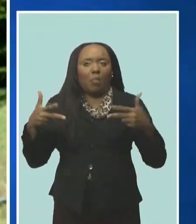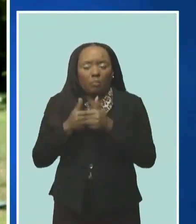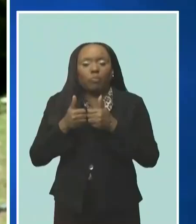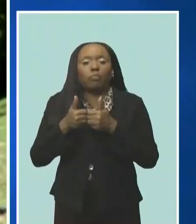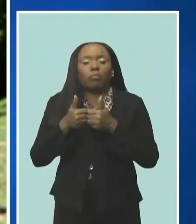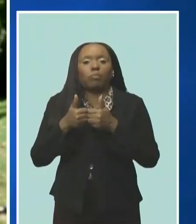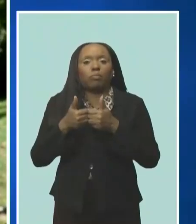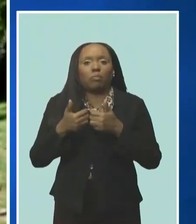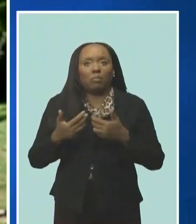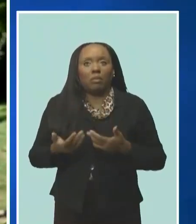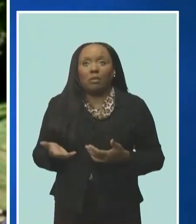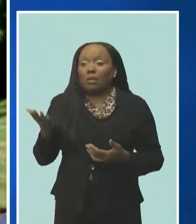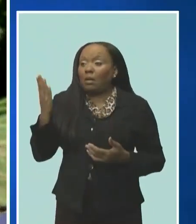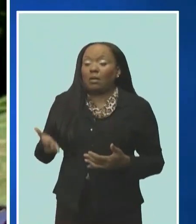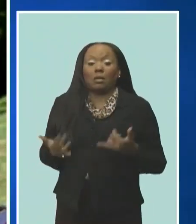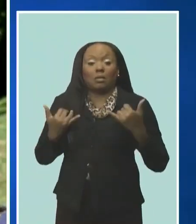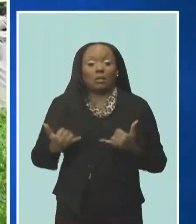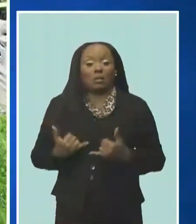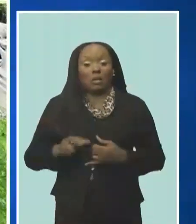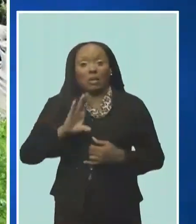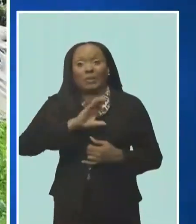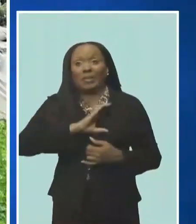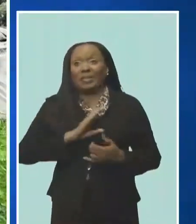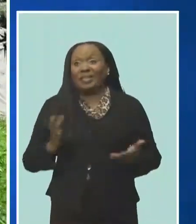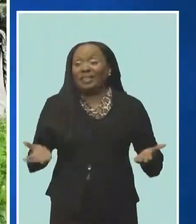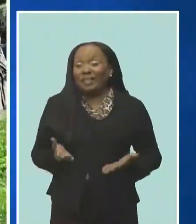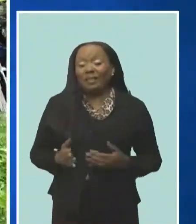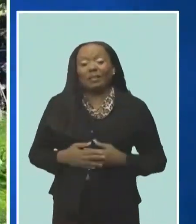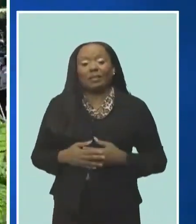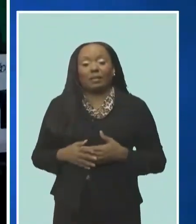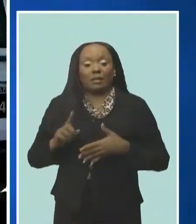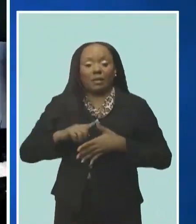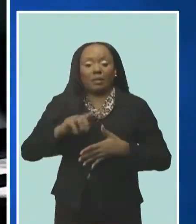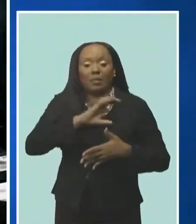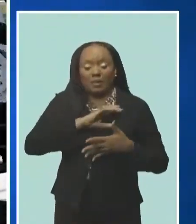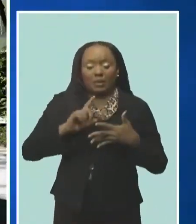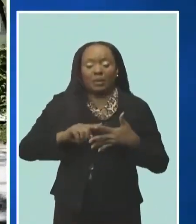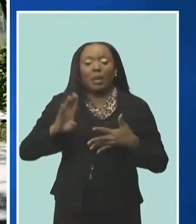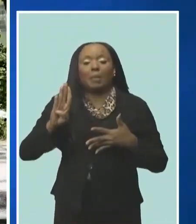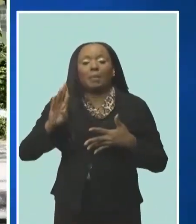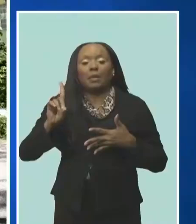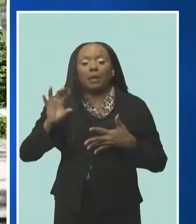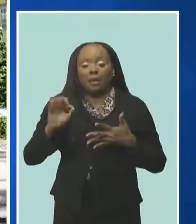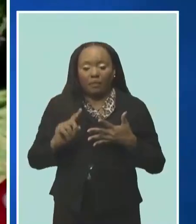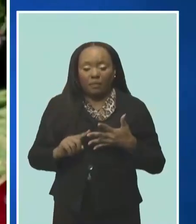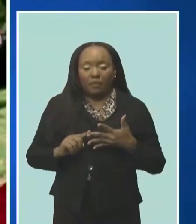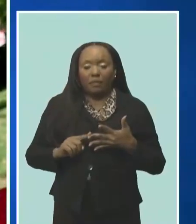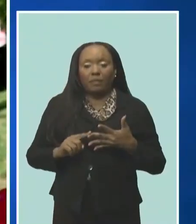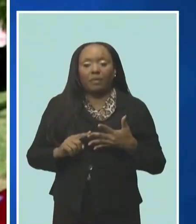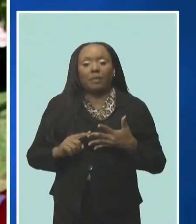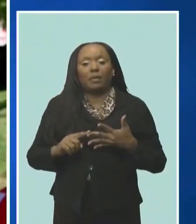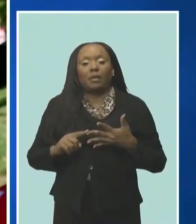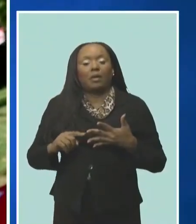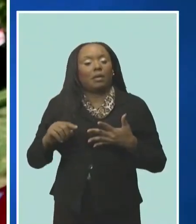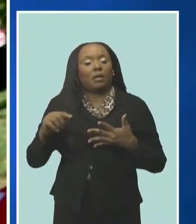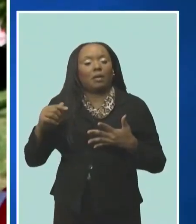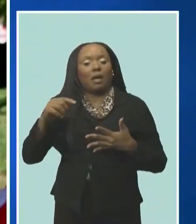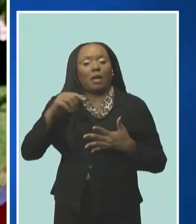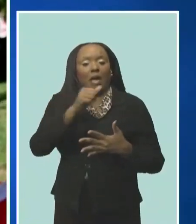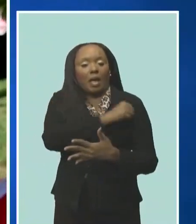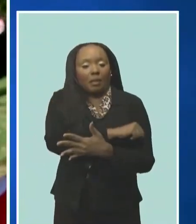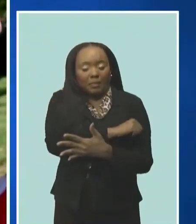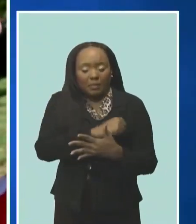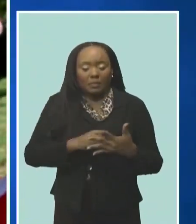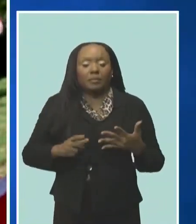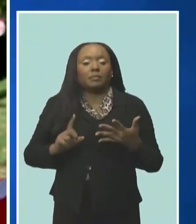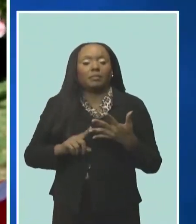event. Presently, we have the police on scene, BDF, ambulance personnel. We have Dr. Bayer in charge of the ambulance service. We also have